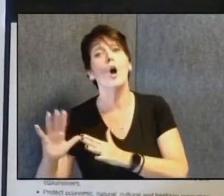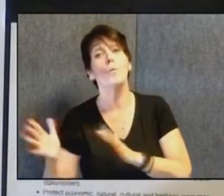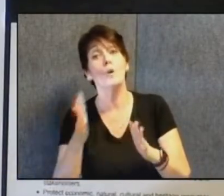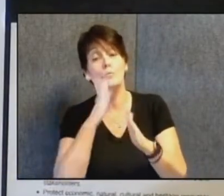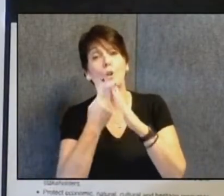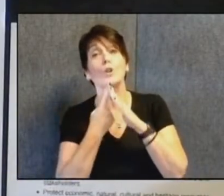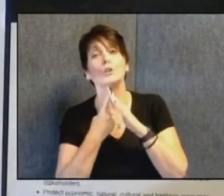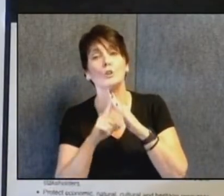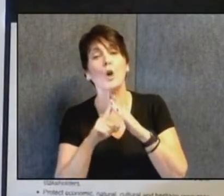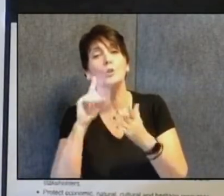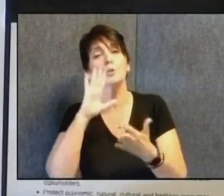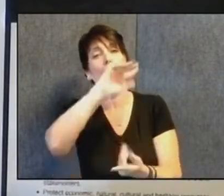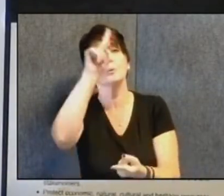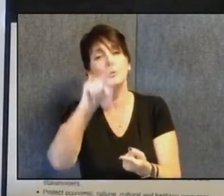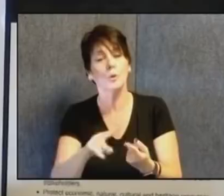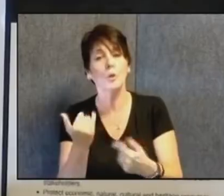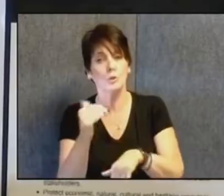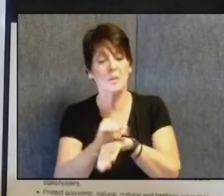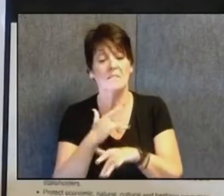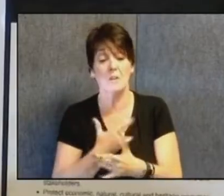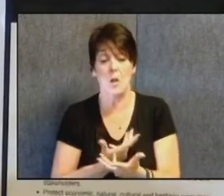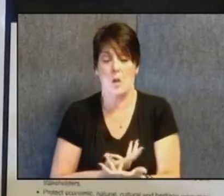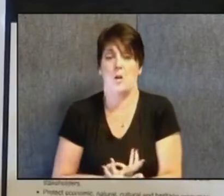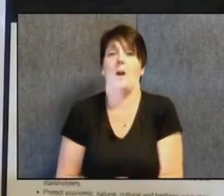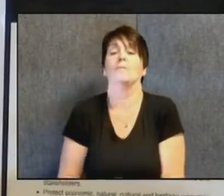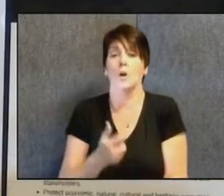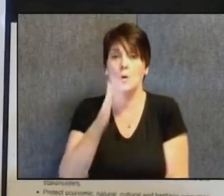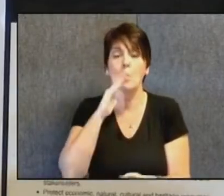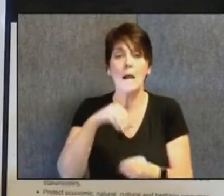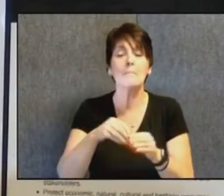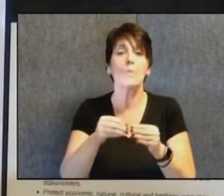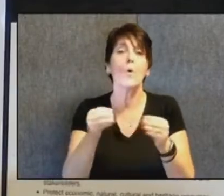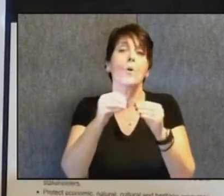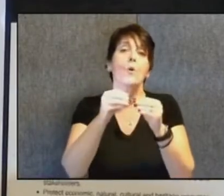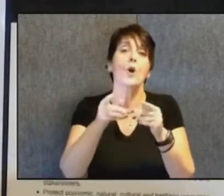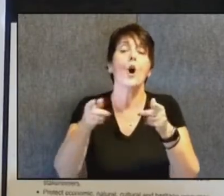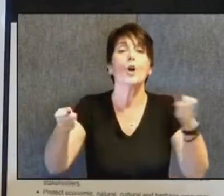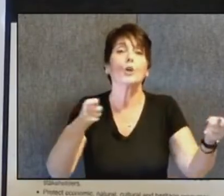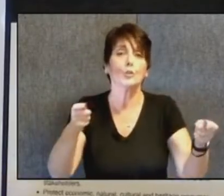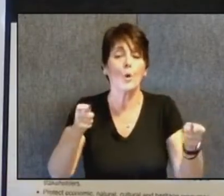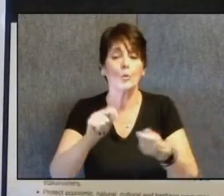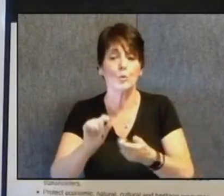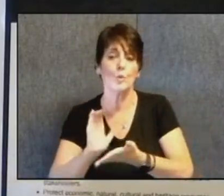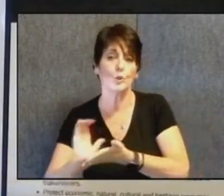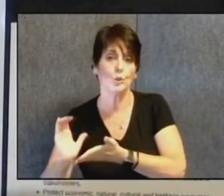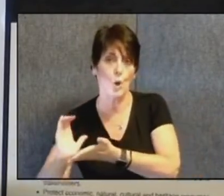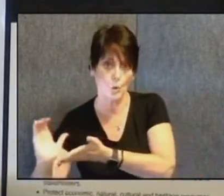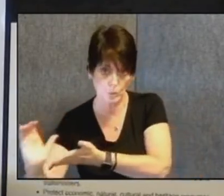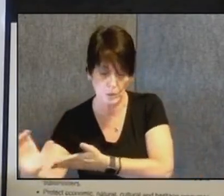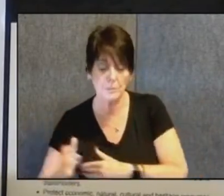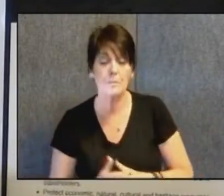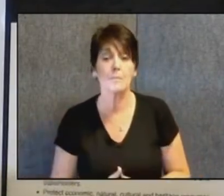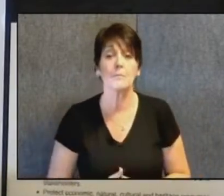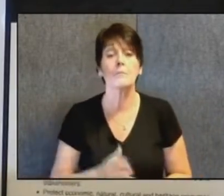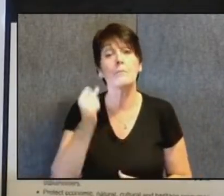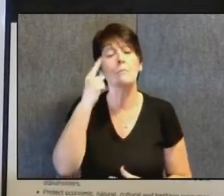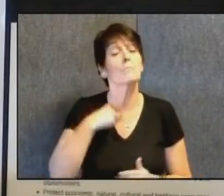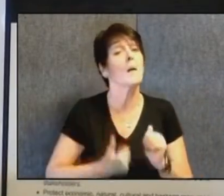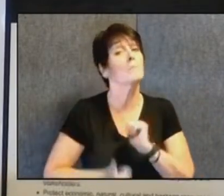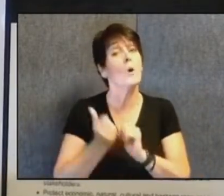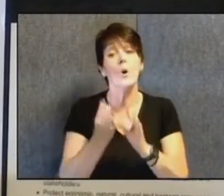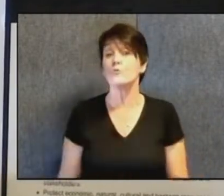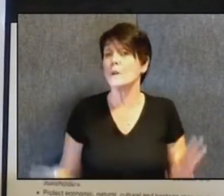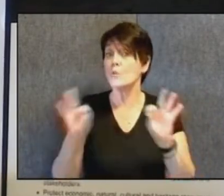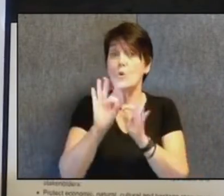start to taper off tonight, and I'm confident we'll get that some dozer line around that. One of my most